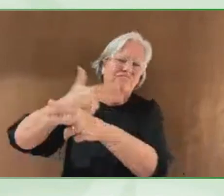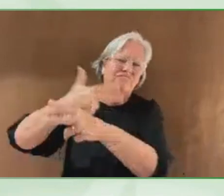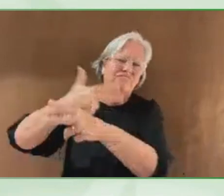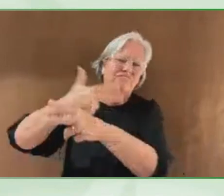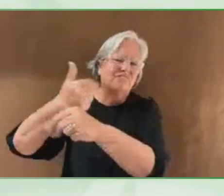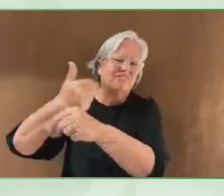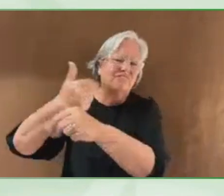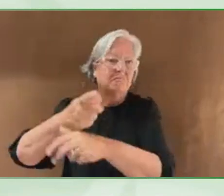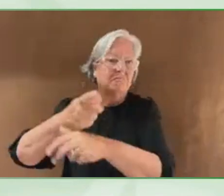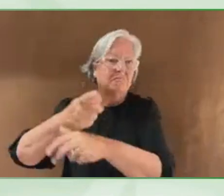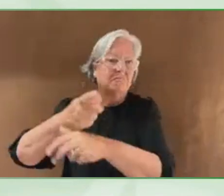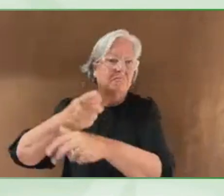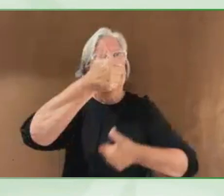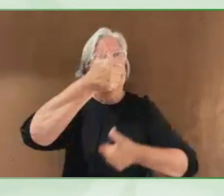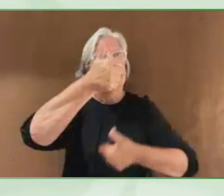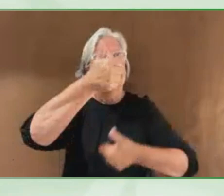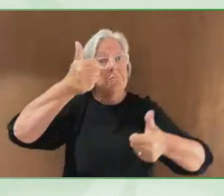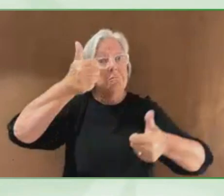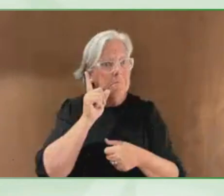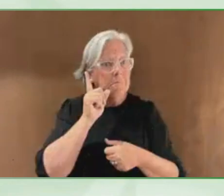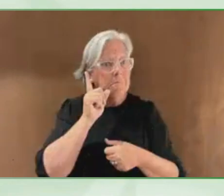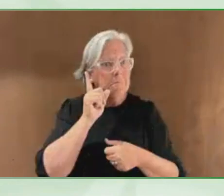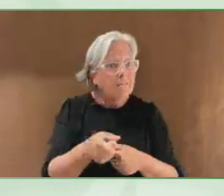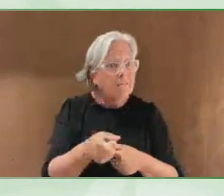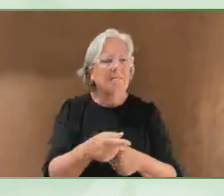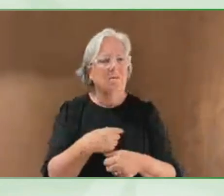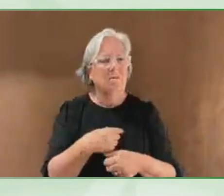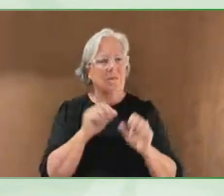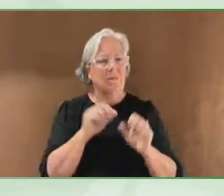And we can be humane and humans in the